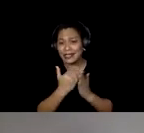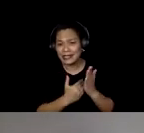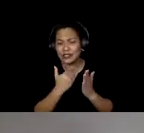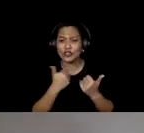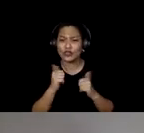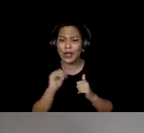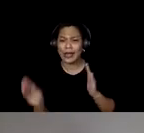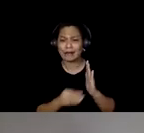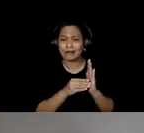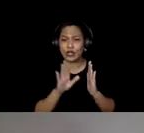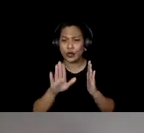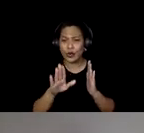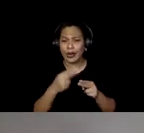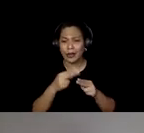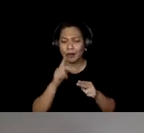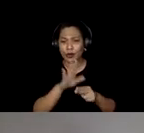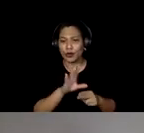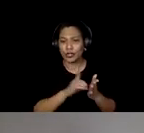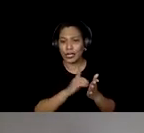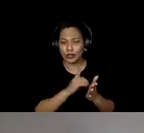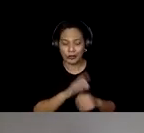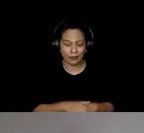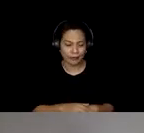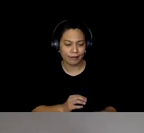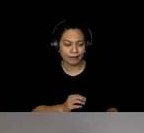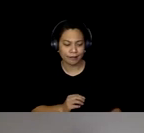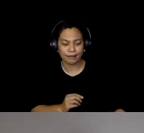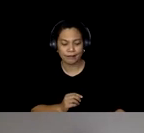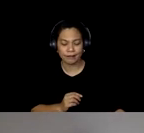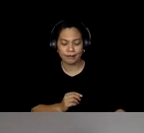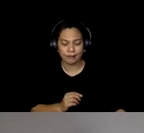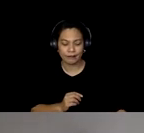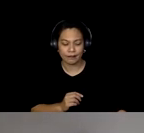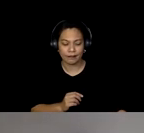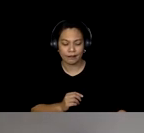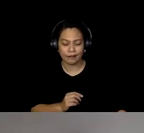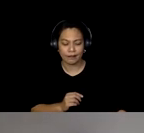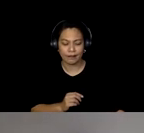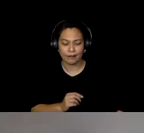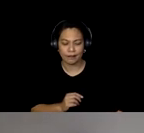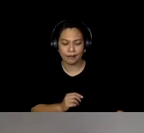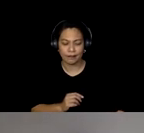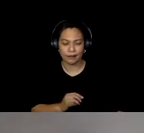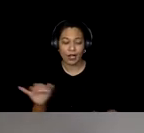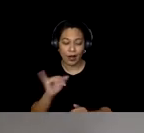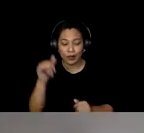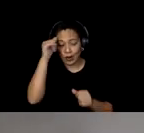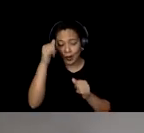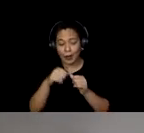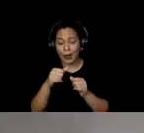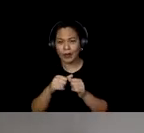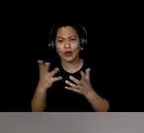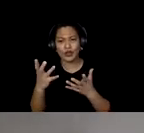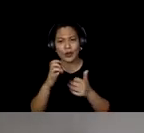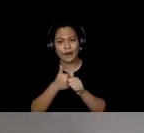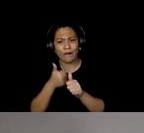well. It's just like, again, a way of getting your link out there. But while you're doing that, one thing to keep in mind is you want to avoid